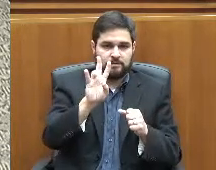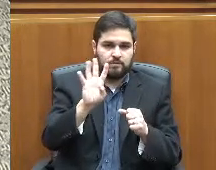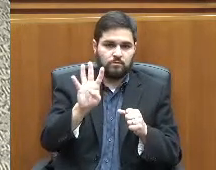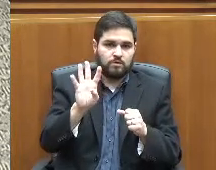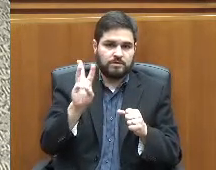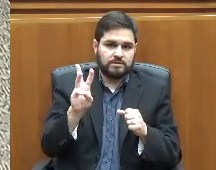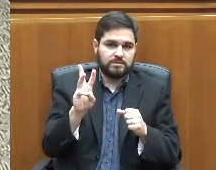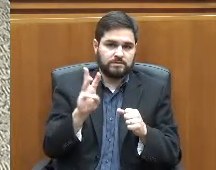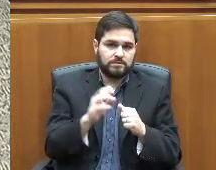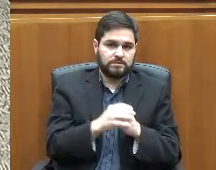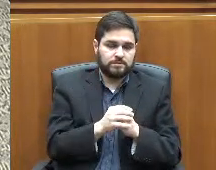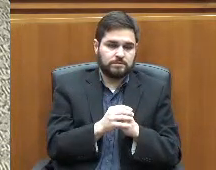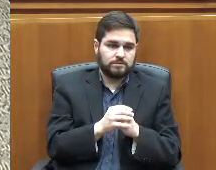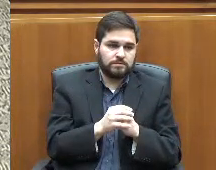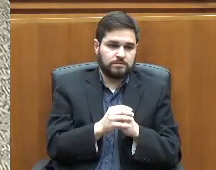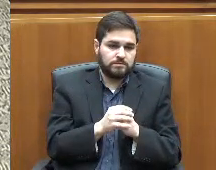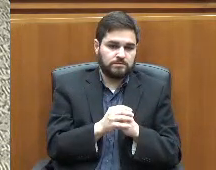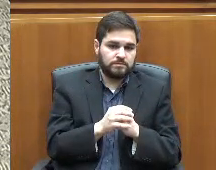746.